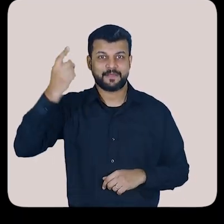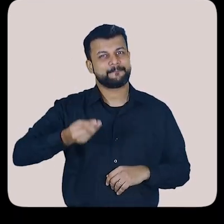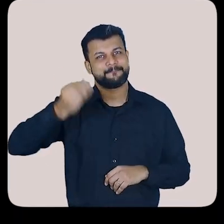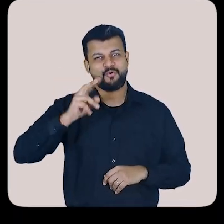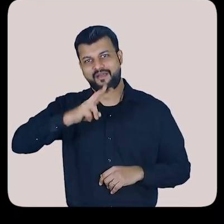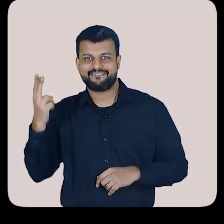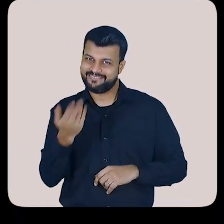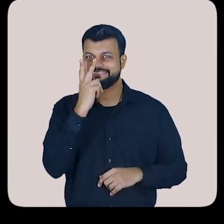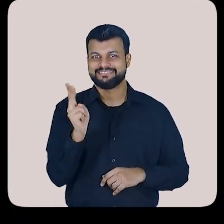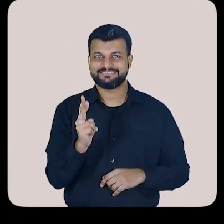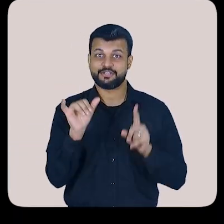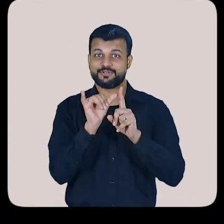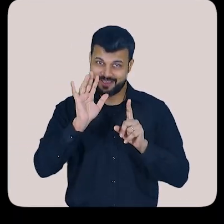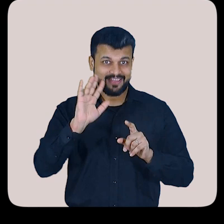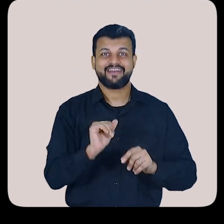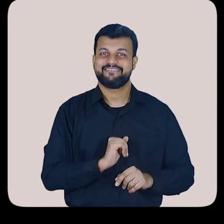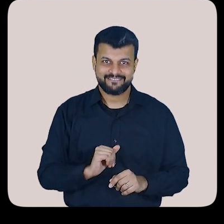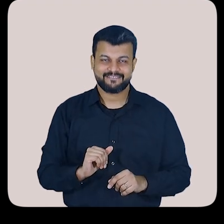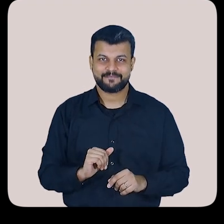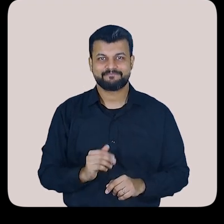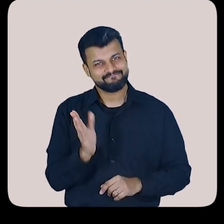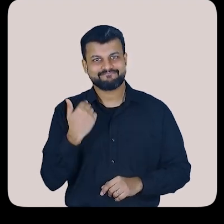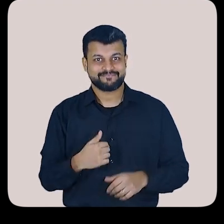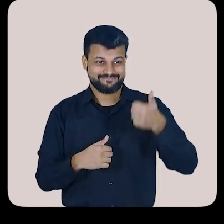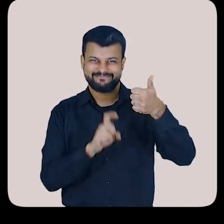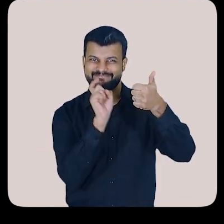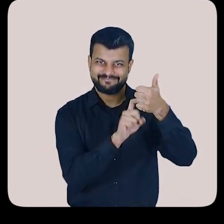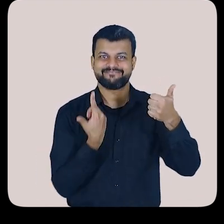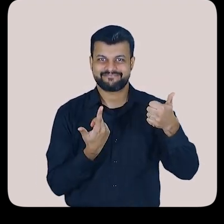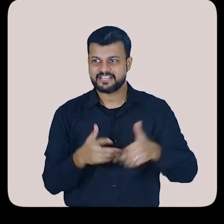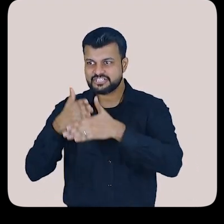Museums Without Borders. Check out our channel for more such